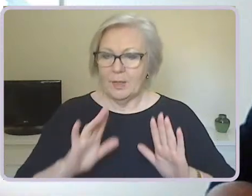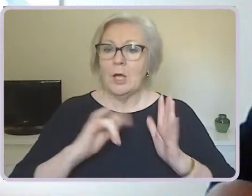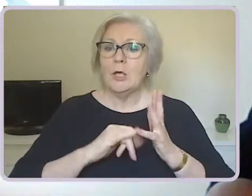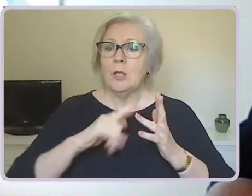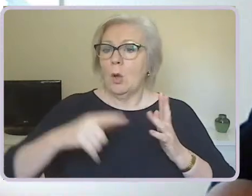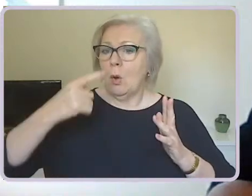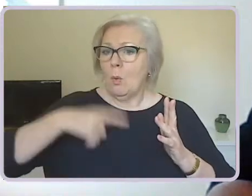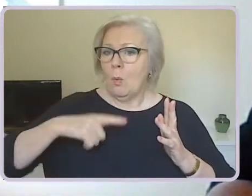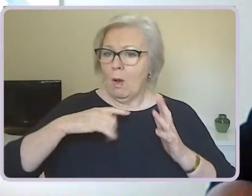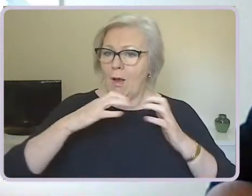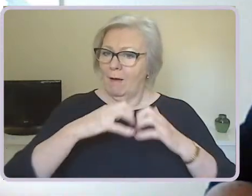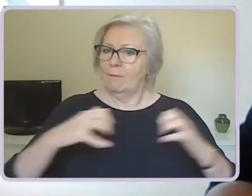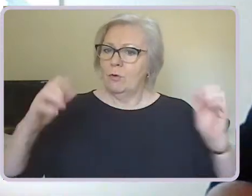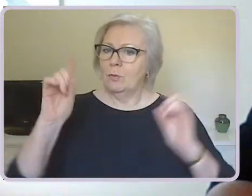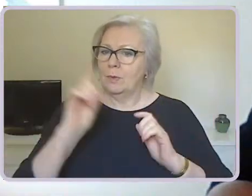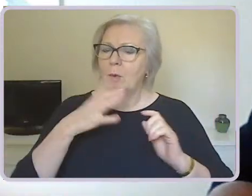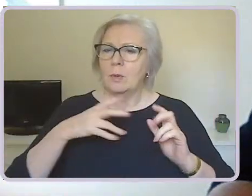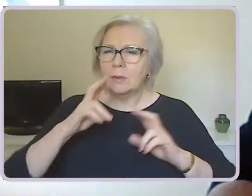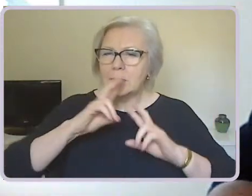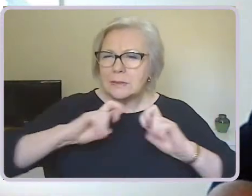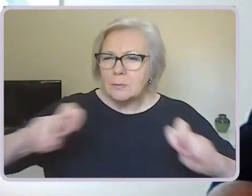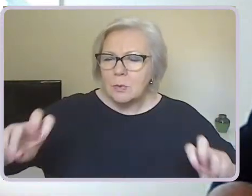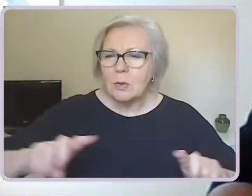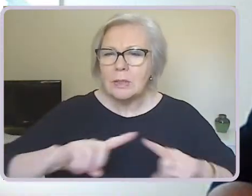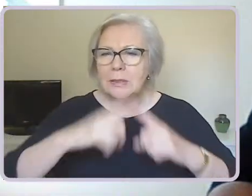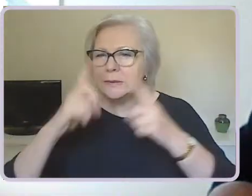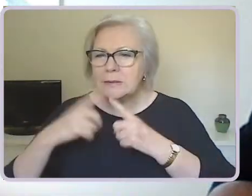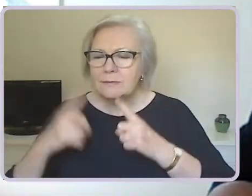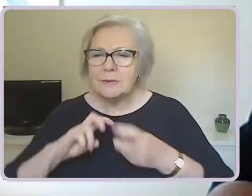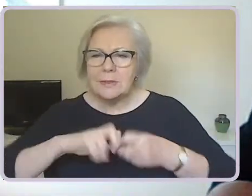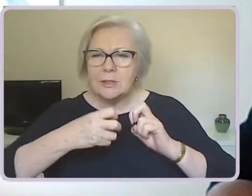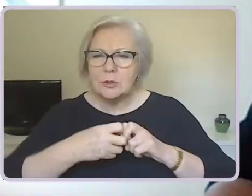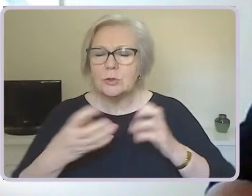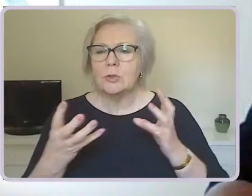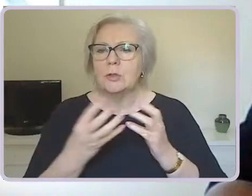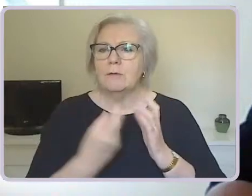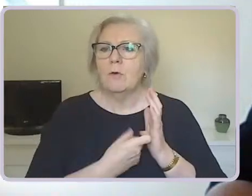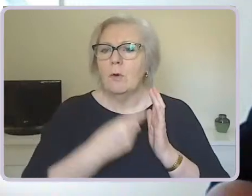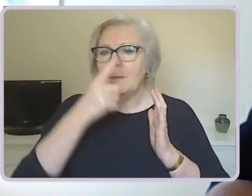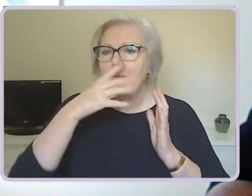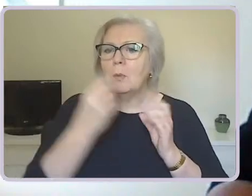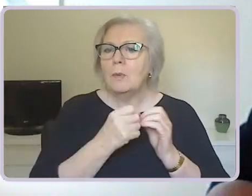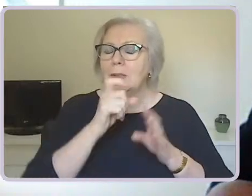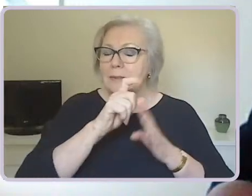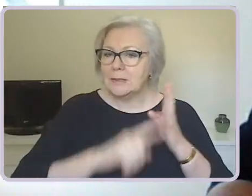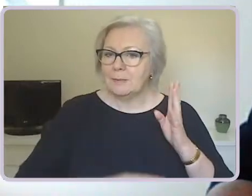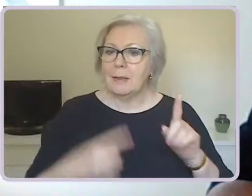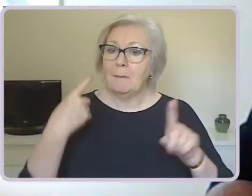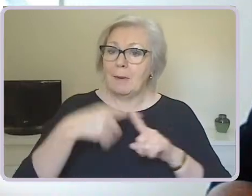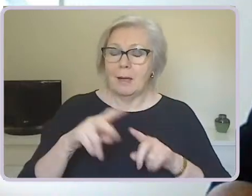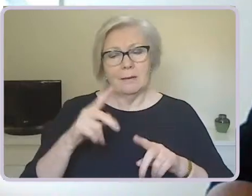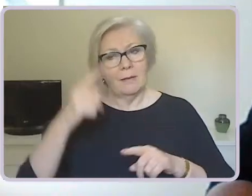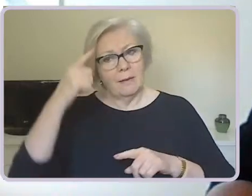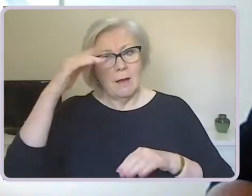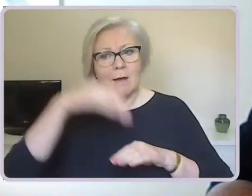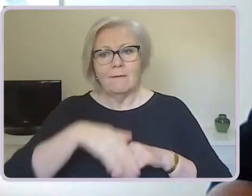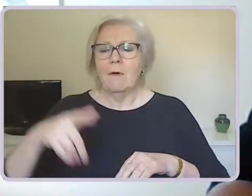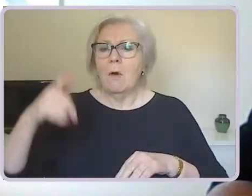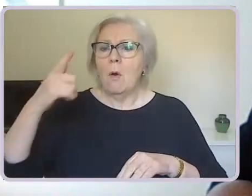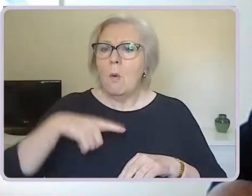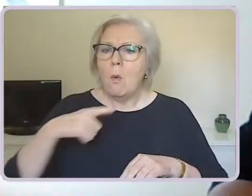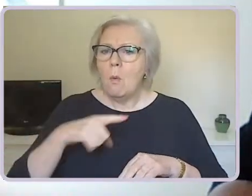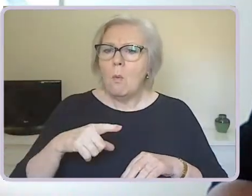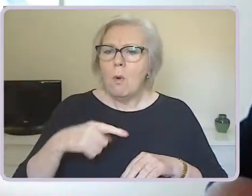explore priority issues in emergency management for people with disability and look at why responses are failing to be